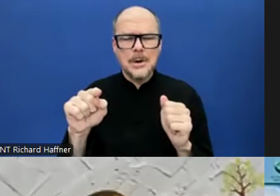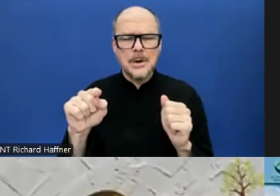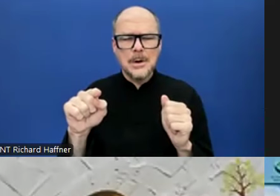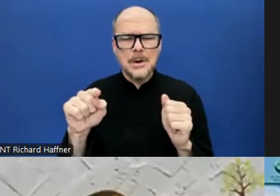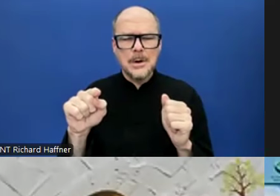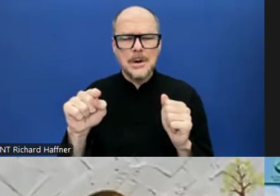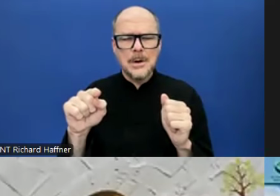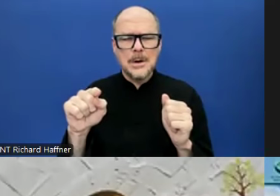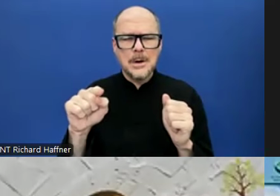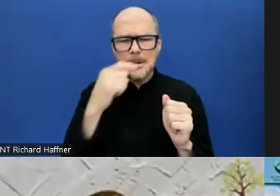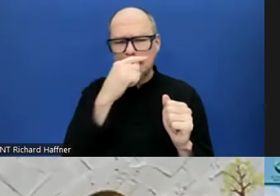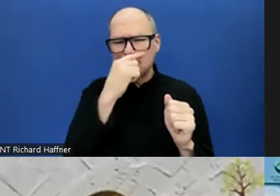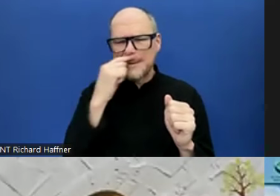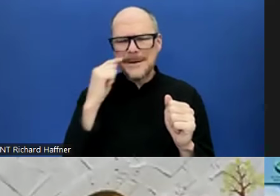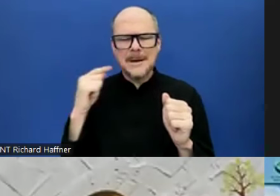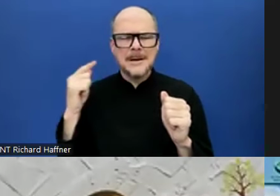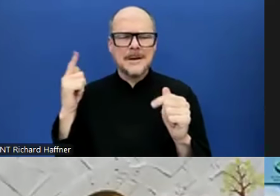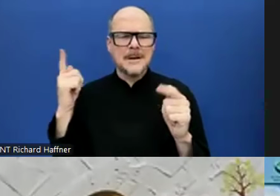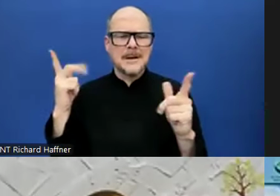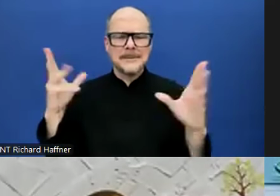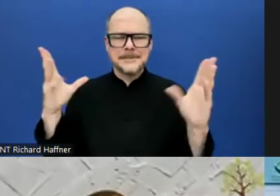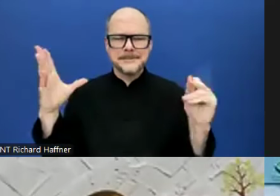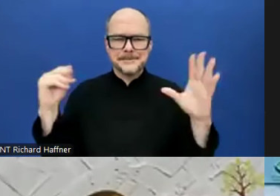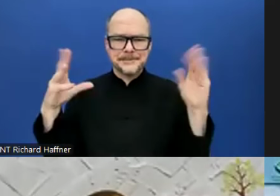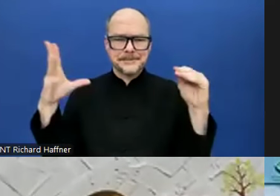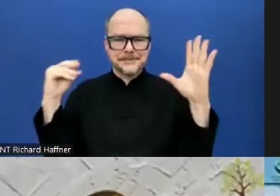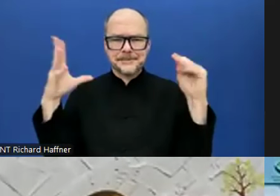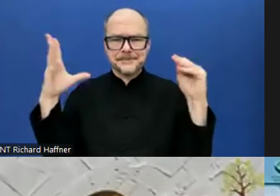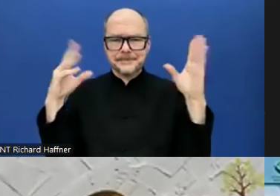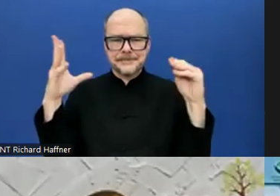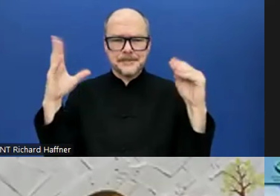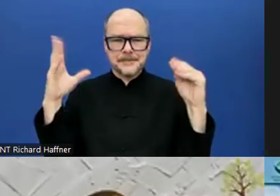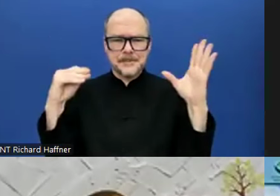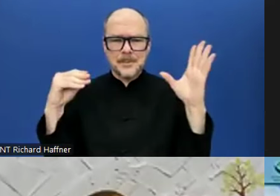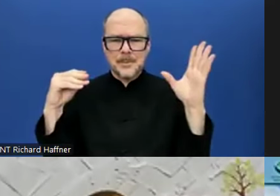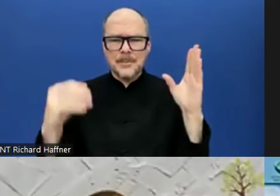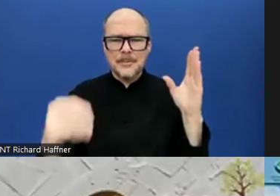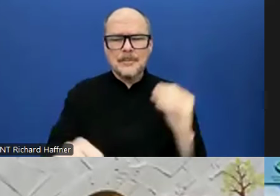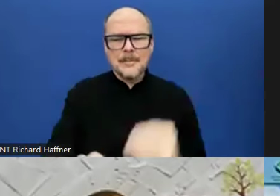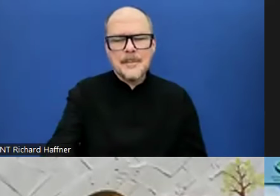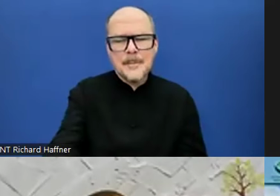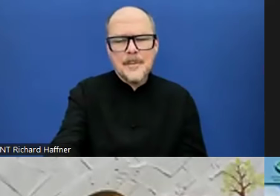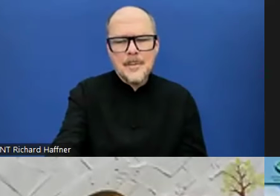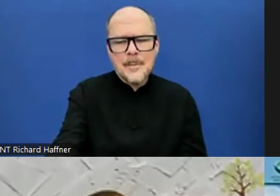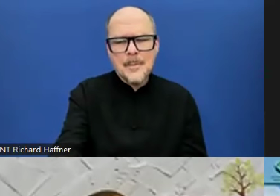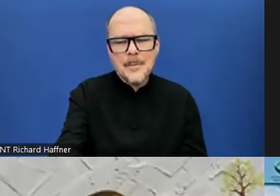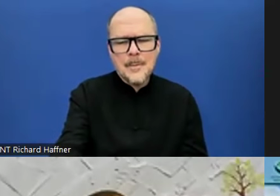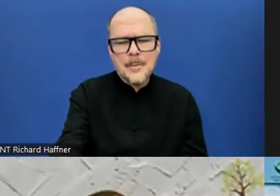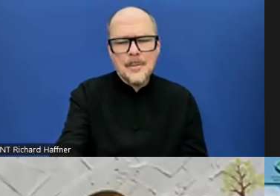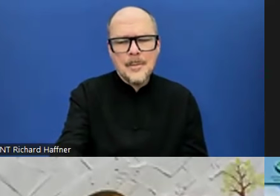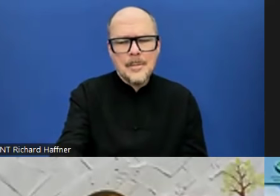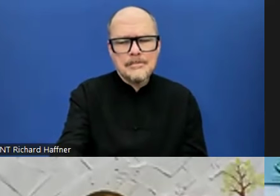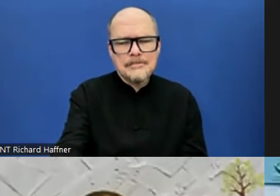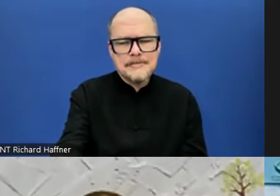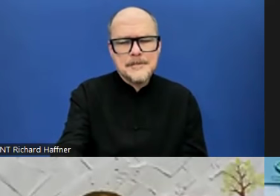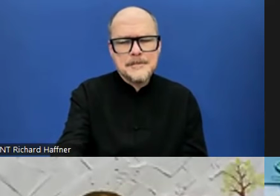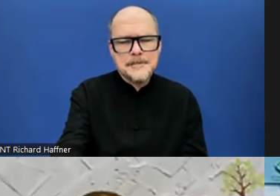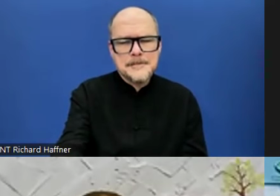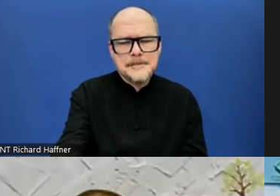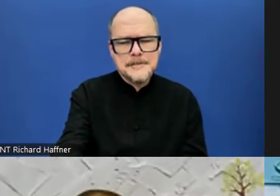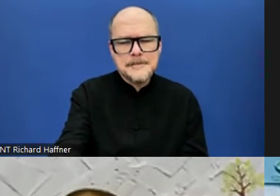público si no hay manera en que se pueda proveer los comentarios y las